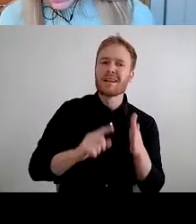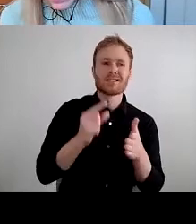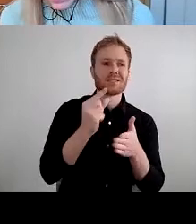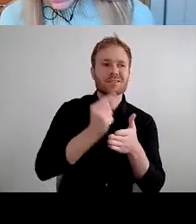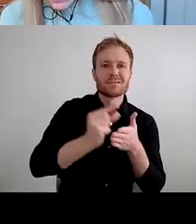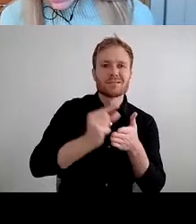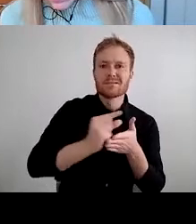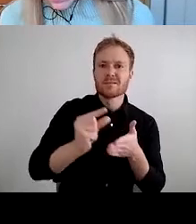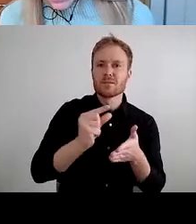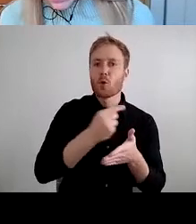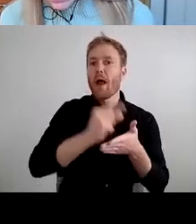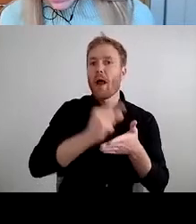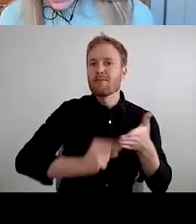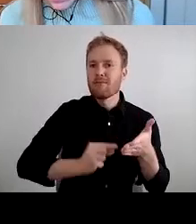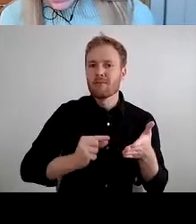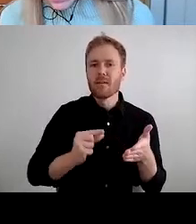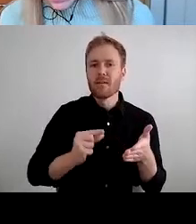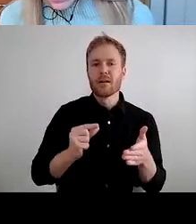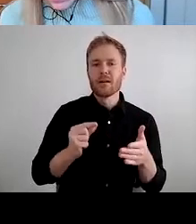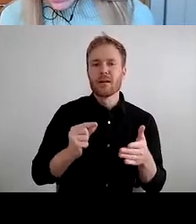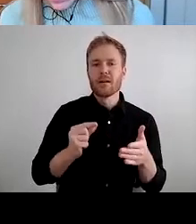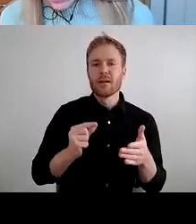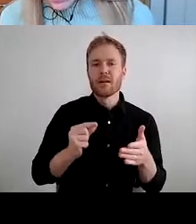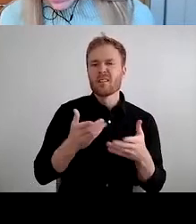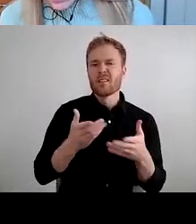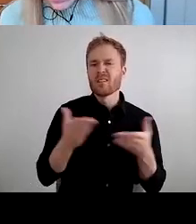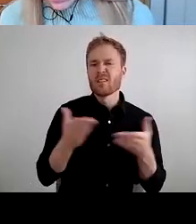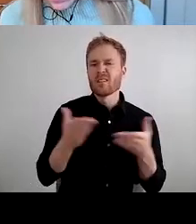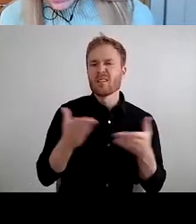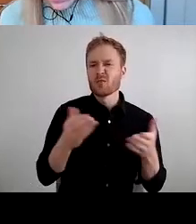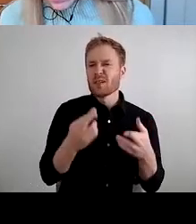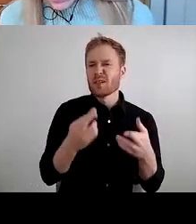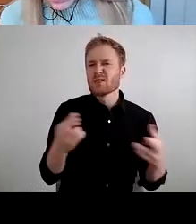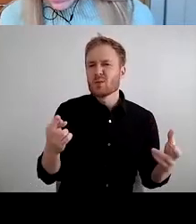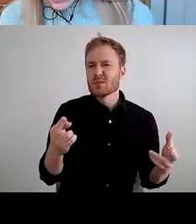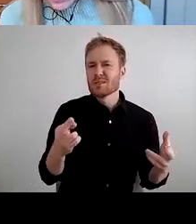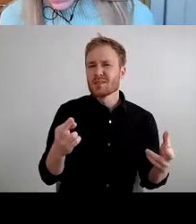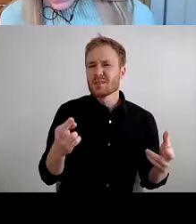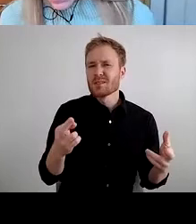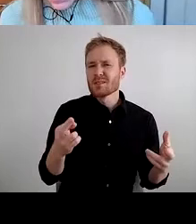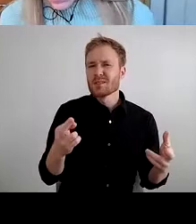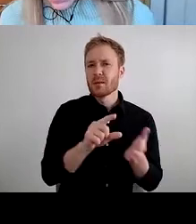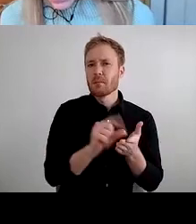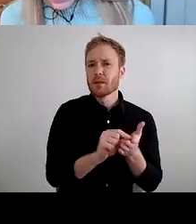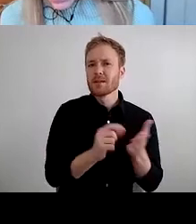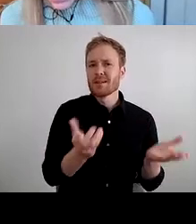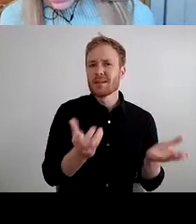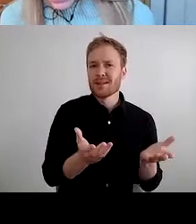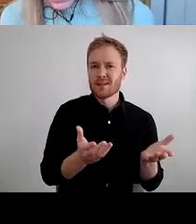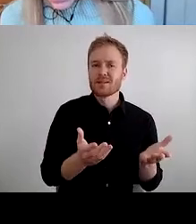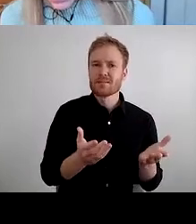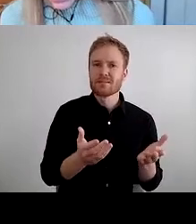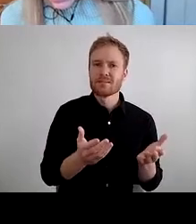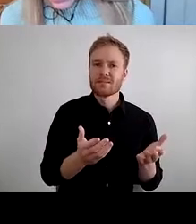things like that. Resources that we need to print here that are law enforcement sensitive, so we